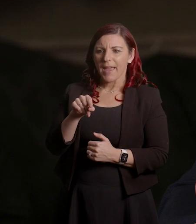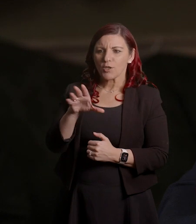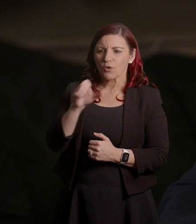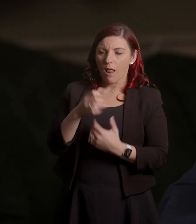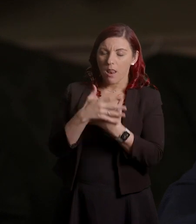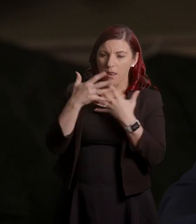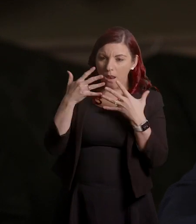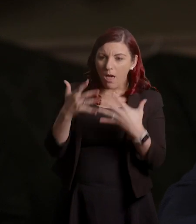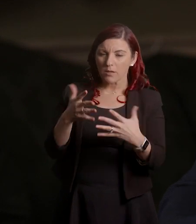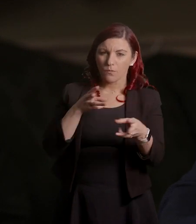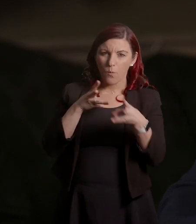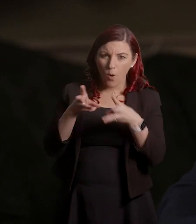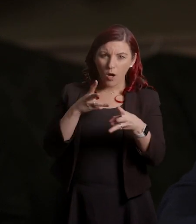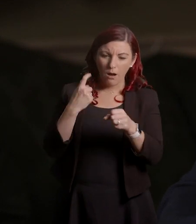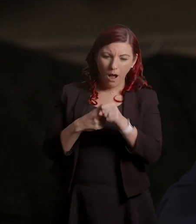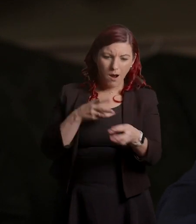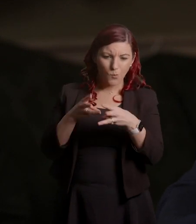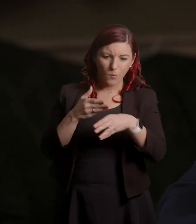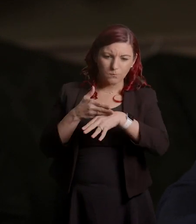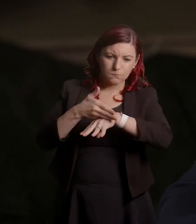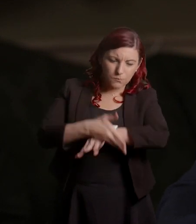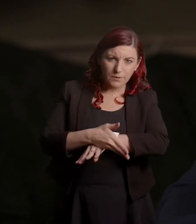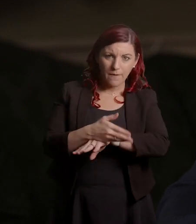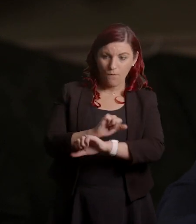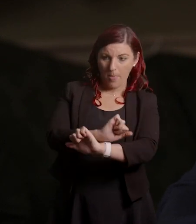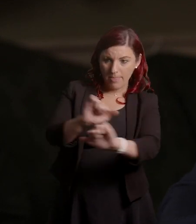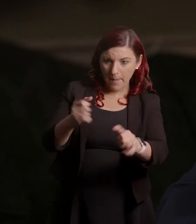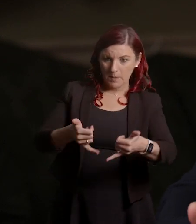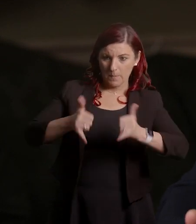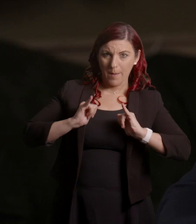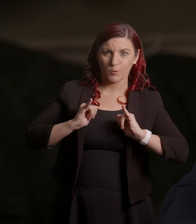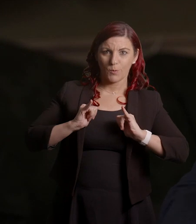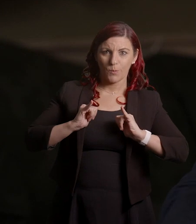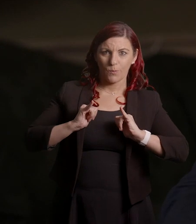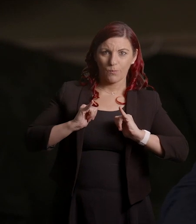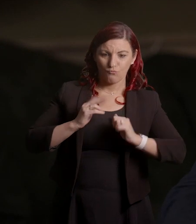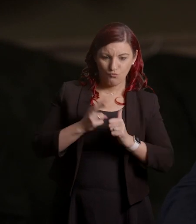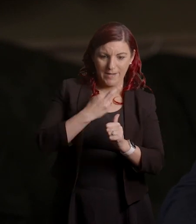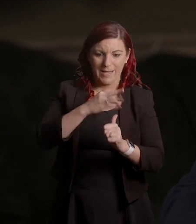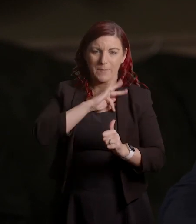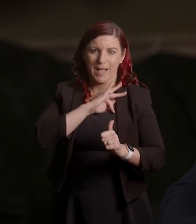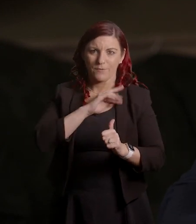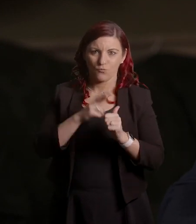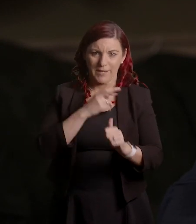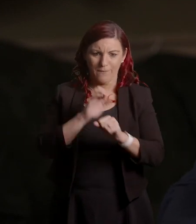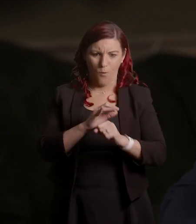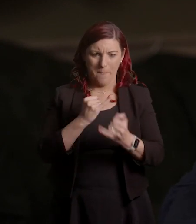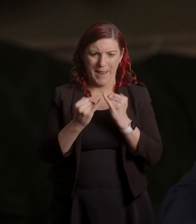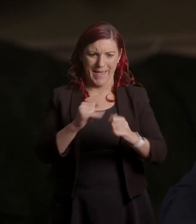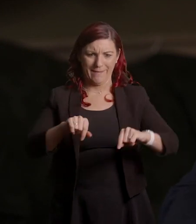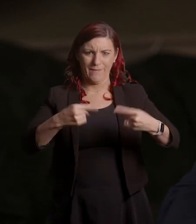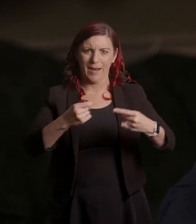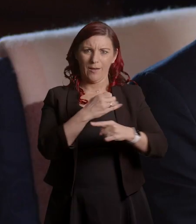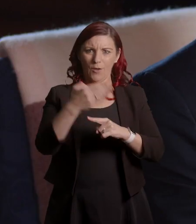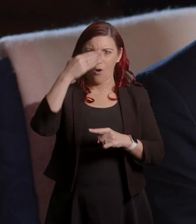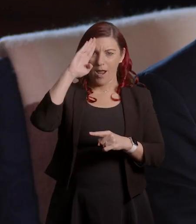it took an immense amount of work for them to get themselves in the shape they were, to play at the level